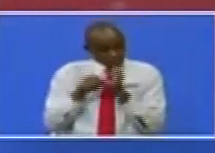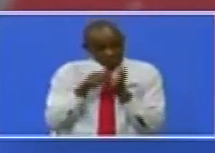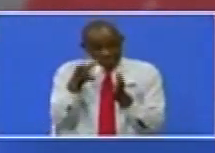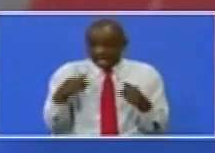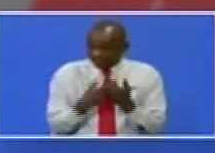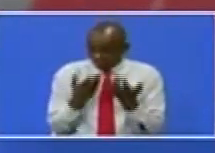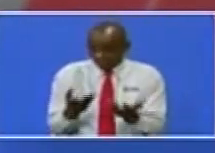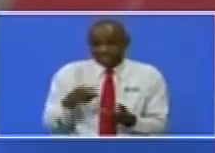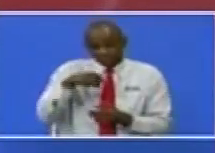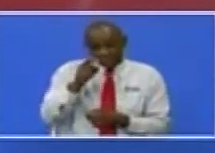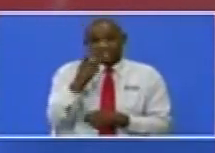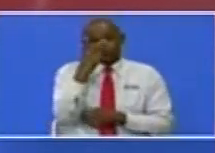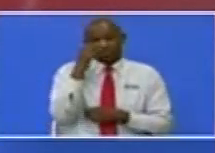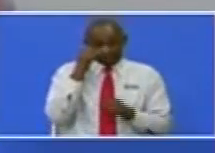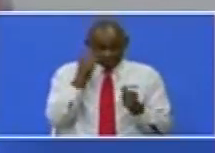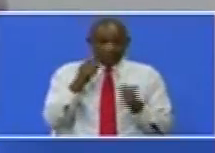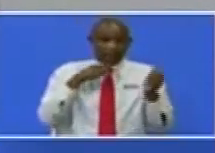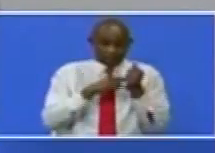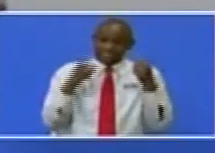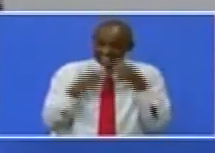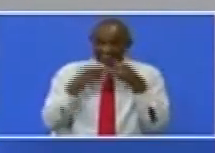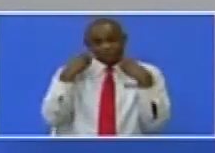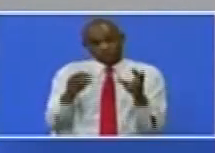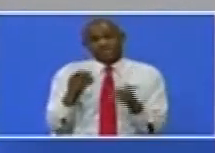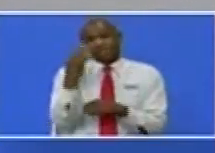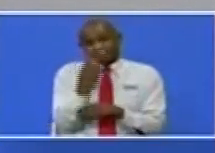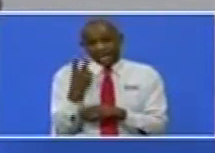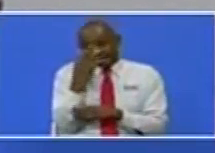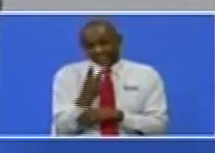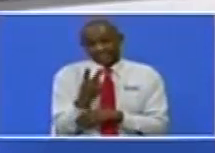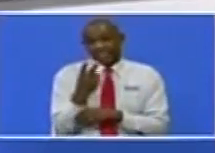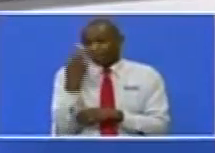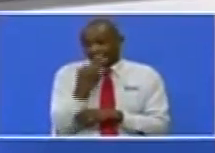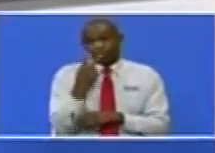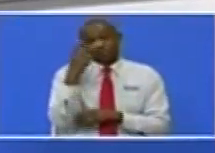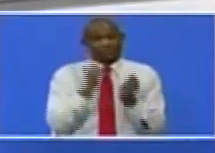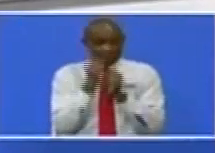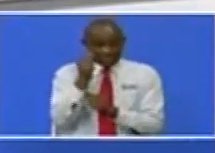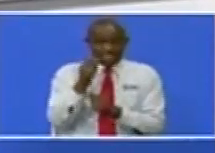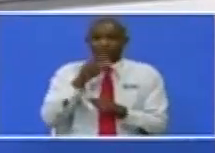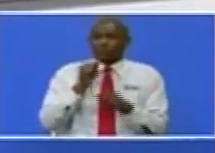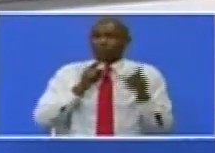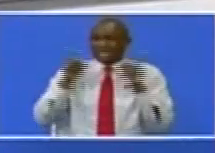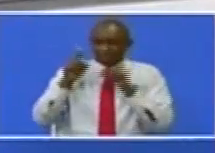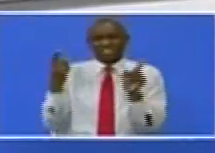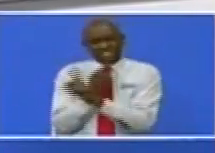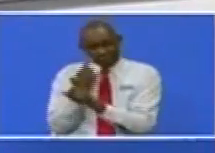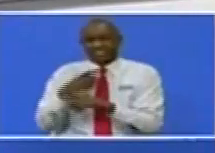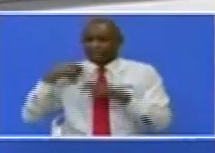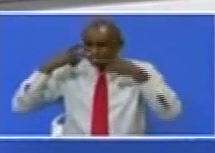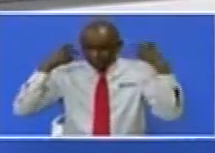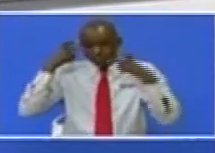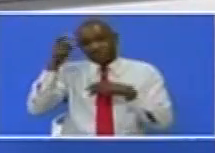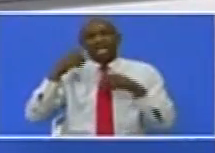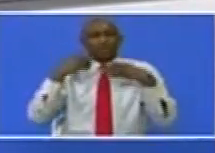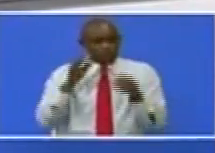airline record a 25.7 billion shillings loss in March 2015, attributed to travel advisories due to terror attacks,